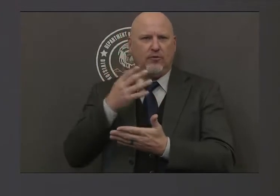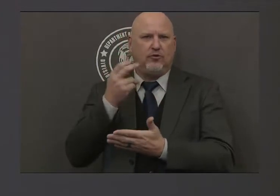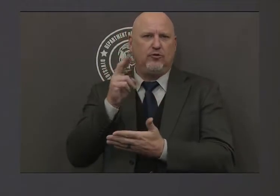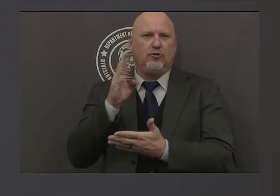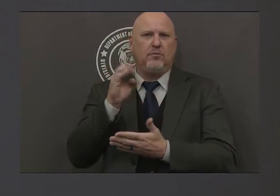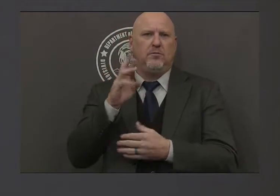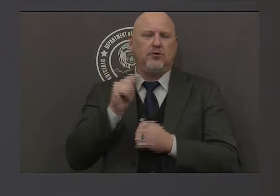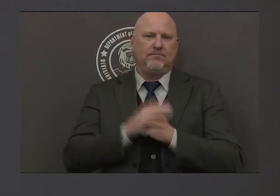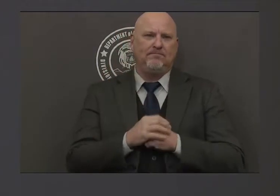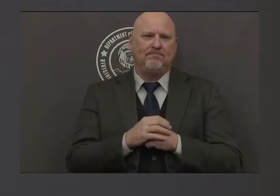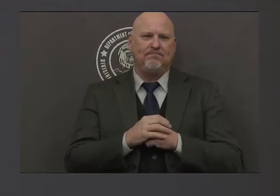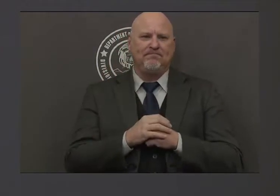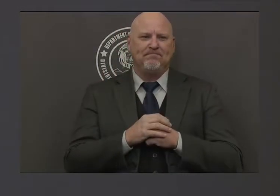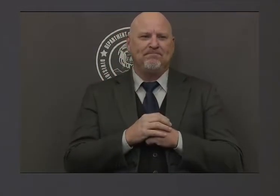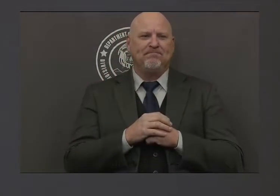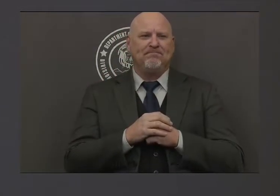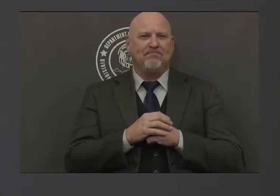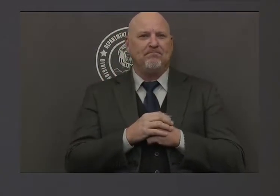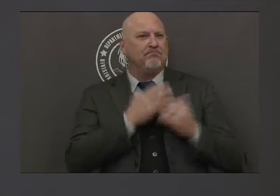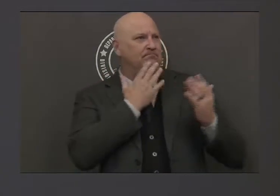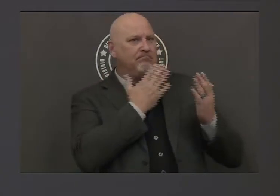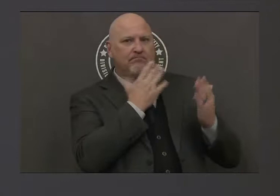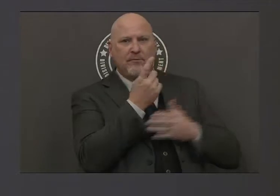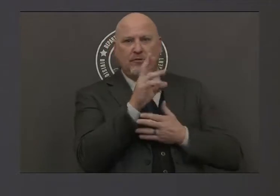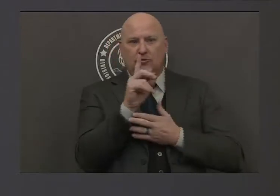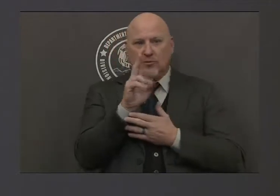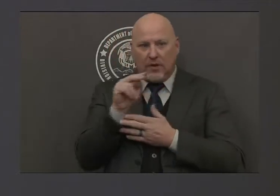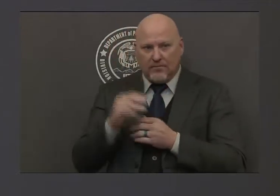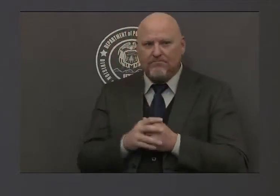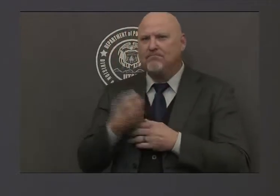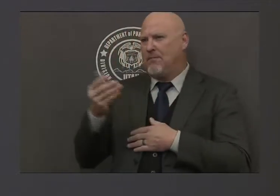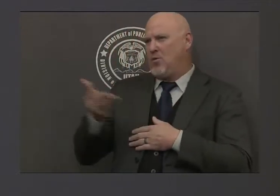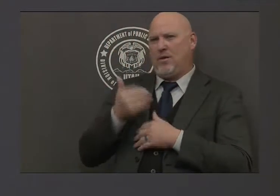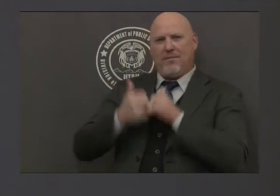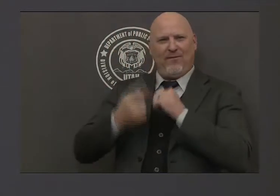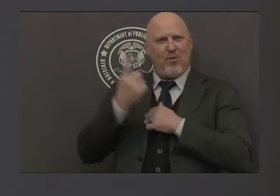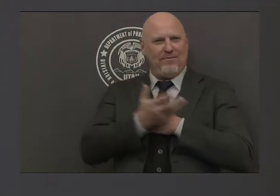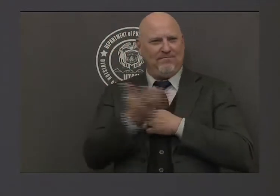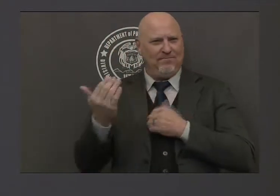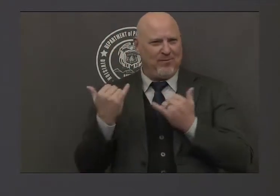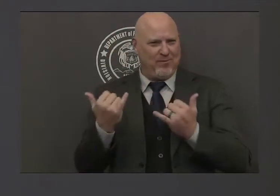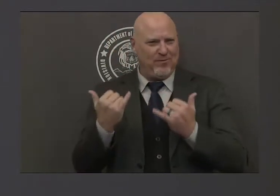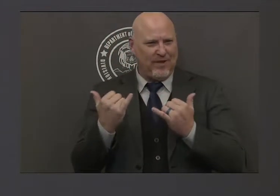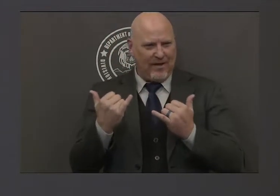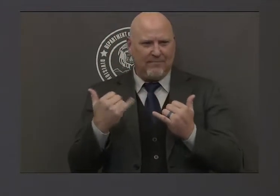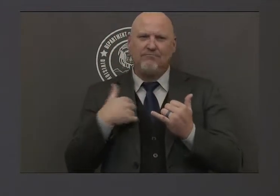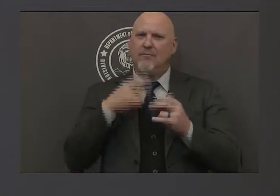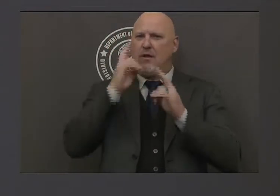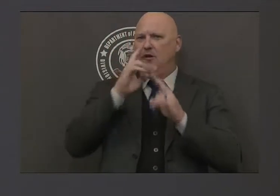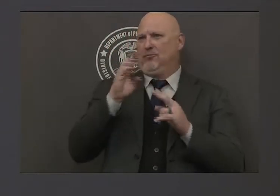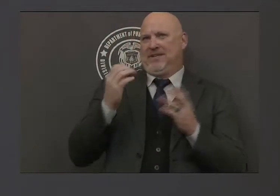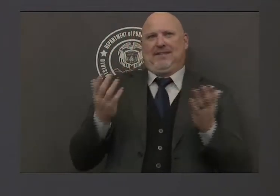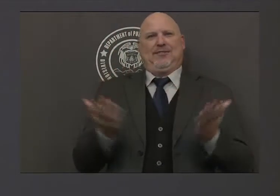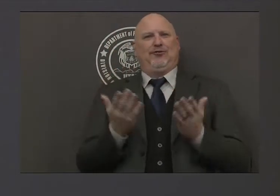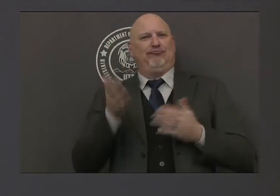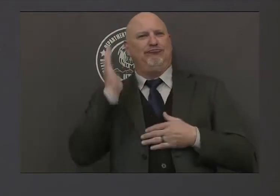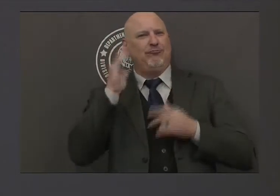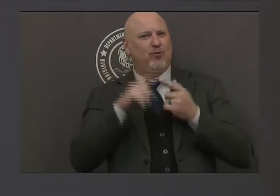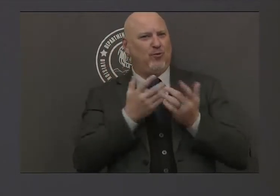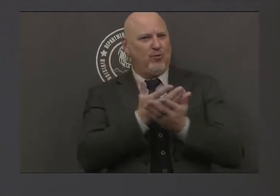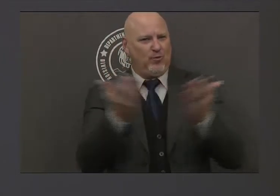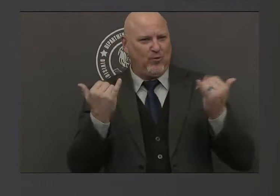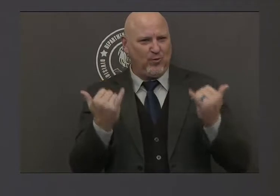Thank you, Dr. Dunn. And again, welcome to everybody. We are again honored to be with you at our weekly